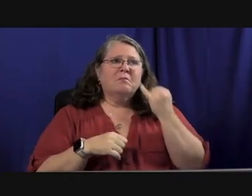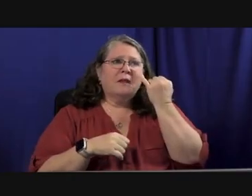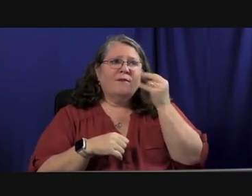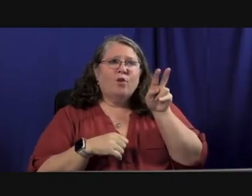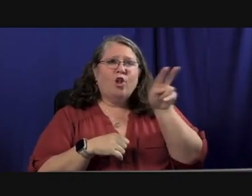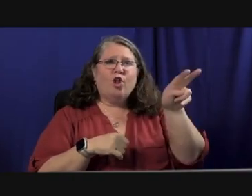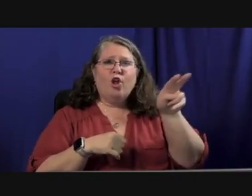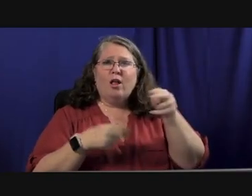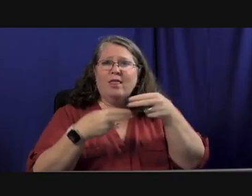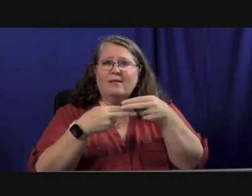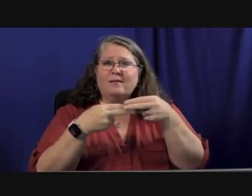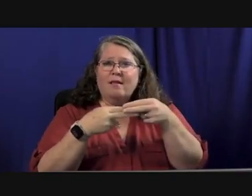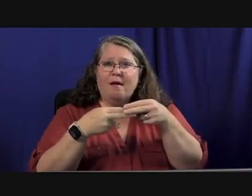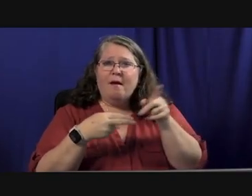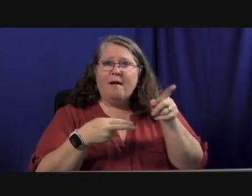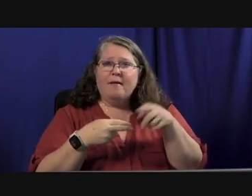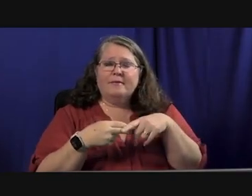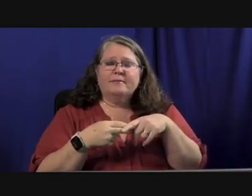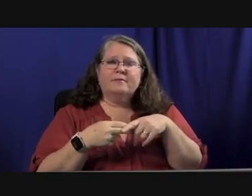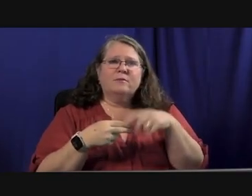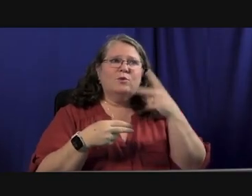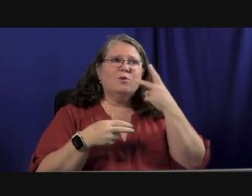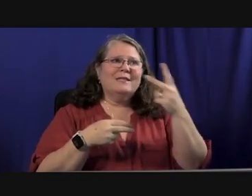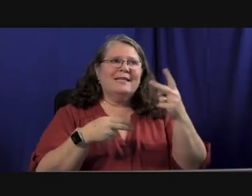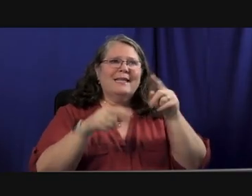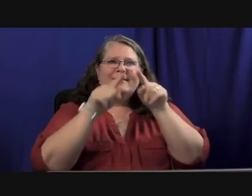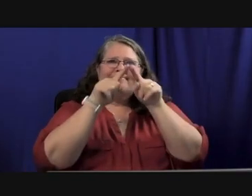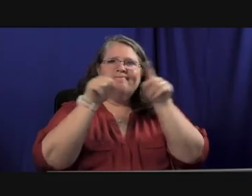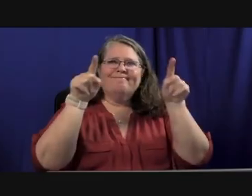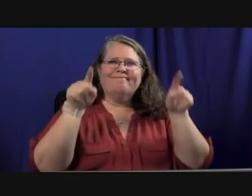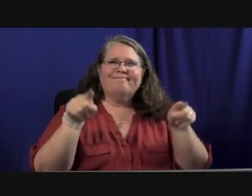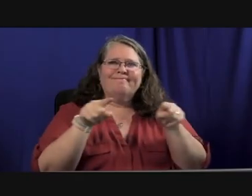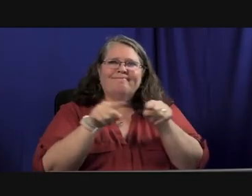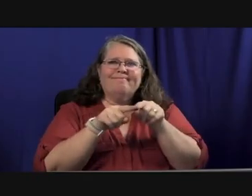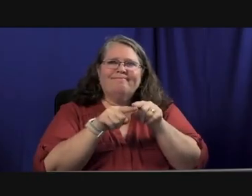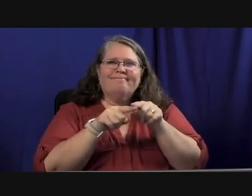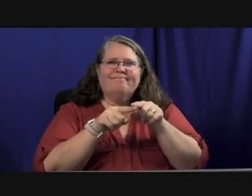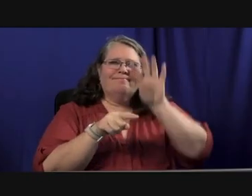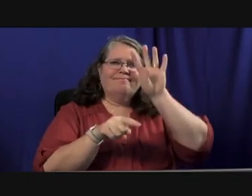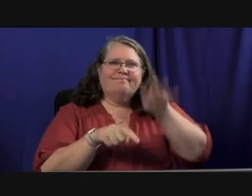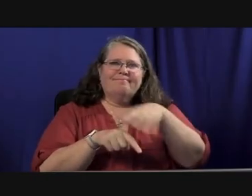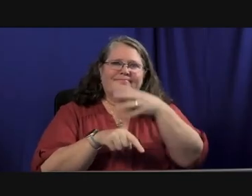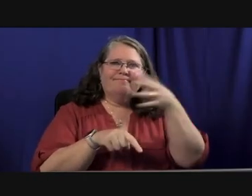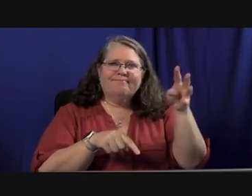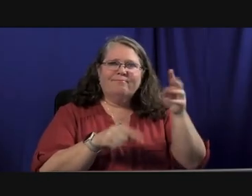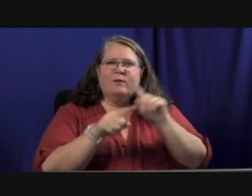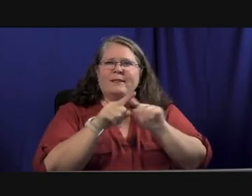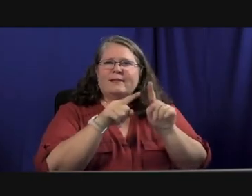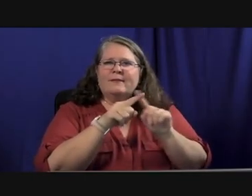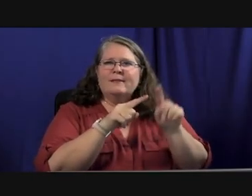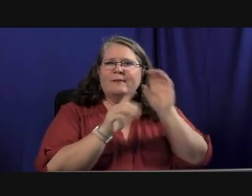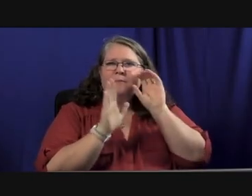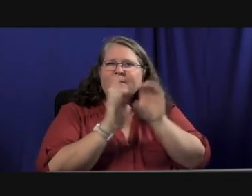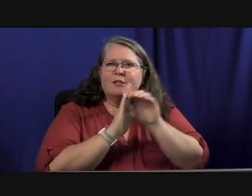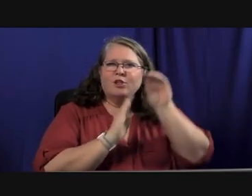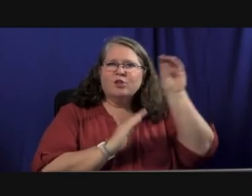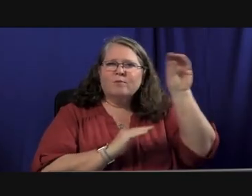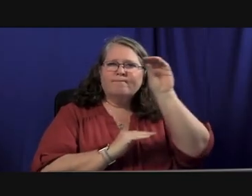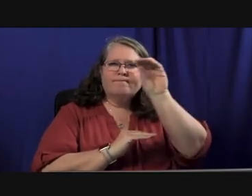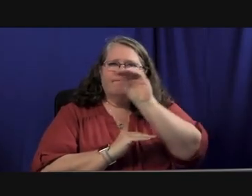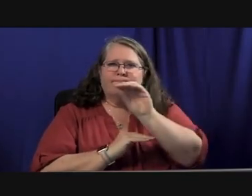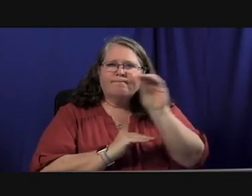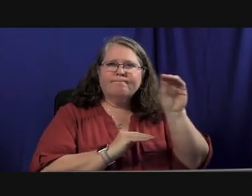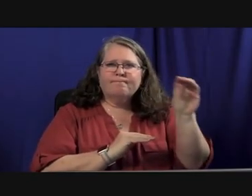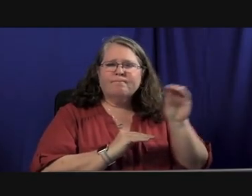as if you can look on the slide there's information related with that as far as with, it looks like kind of like a picture